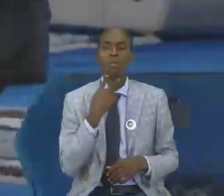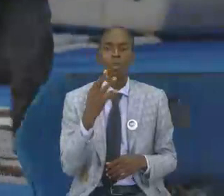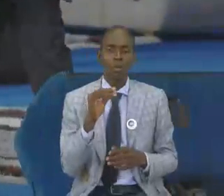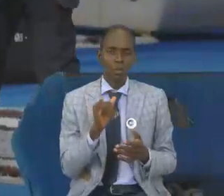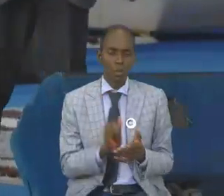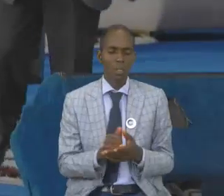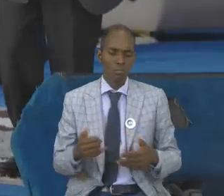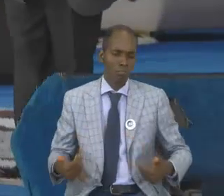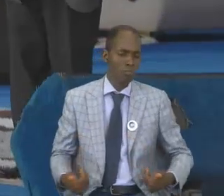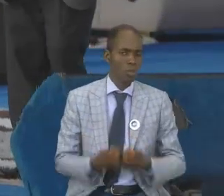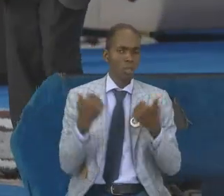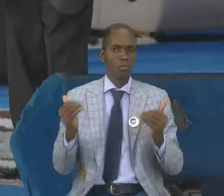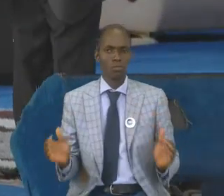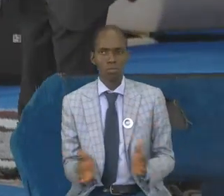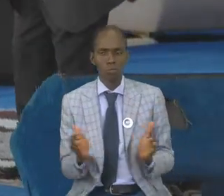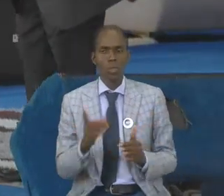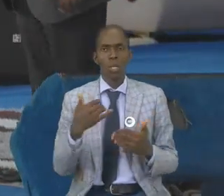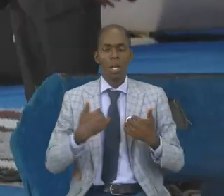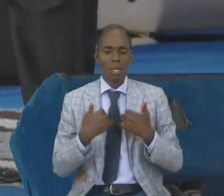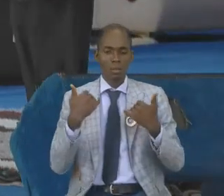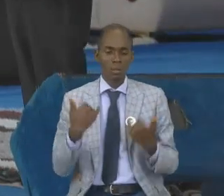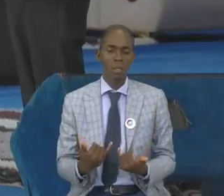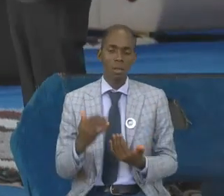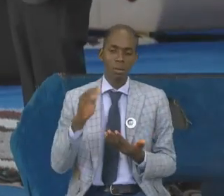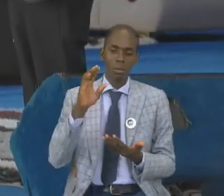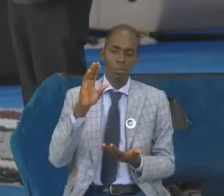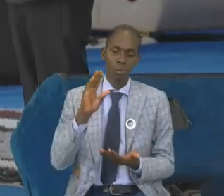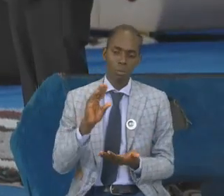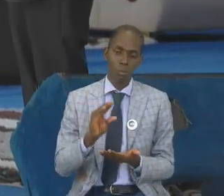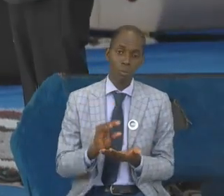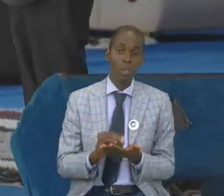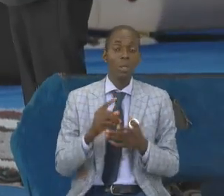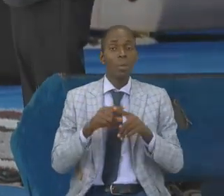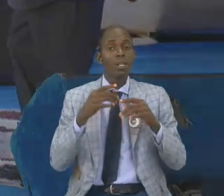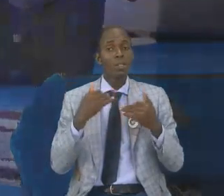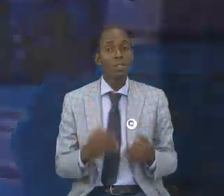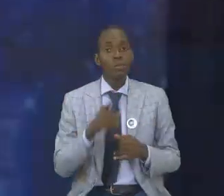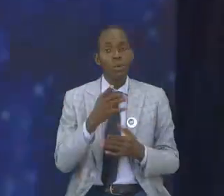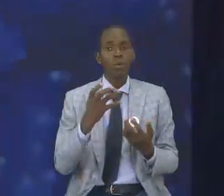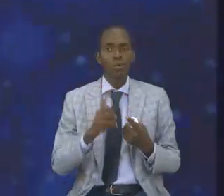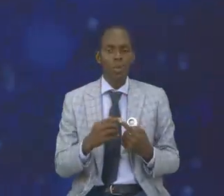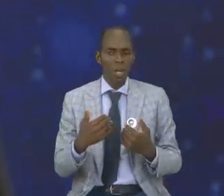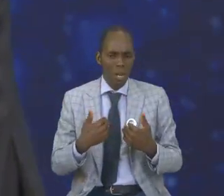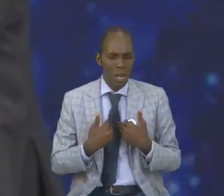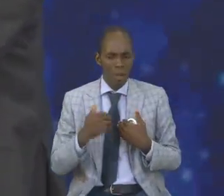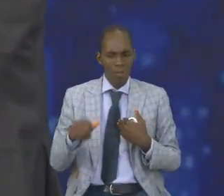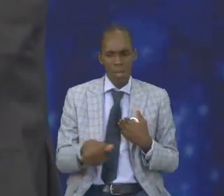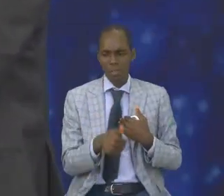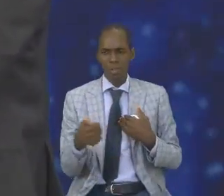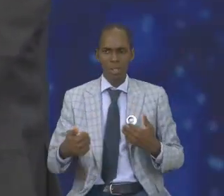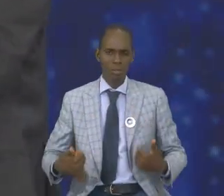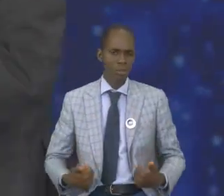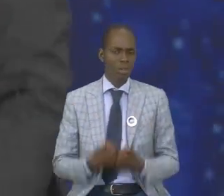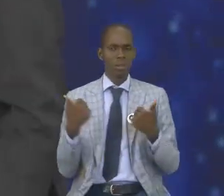has now dwindled and died down. But now you want to have another challenge in